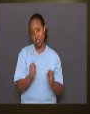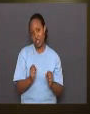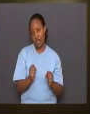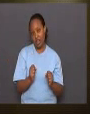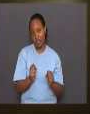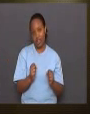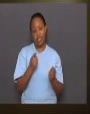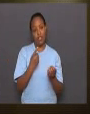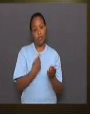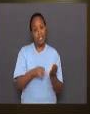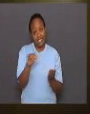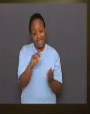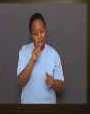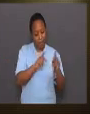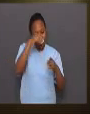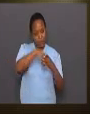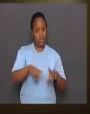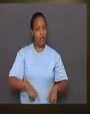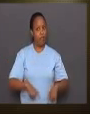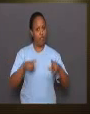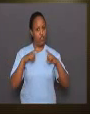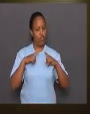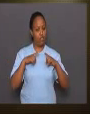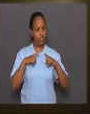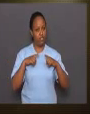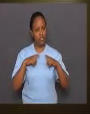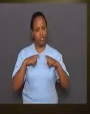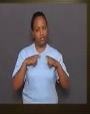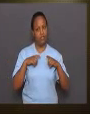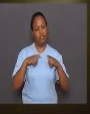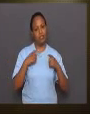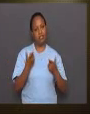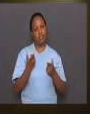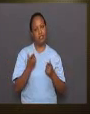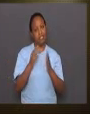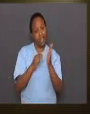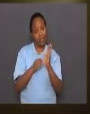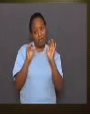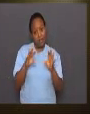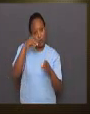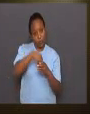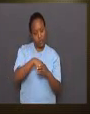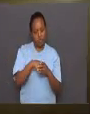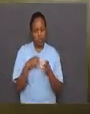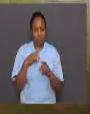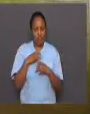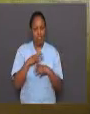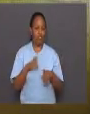living in a society that is in a state of anarchy would be quite